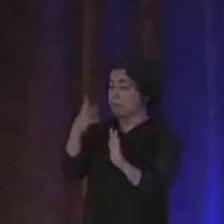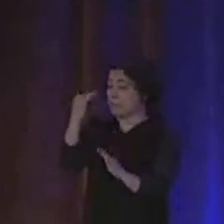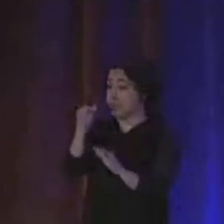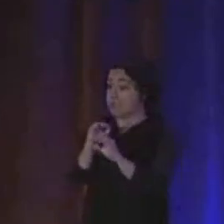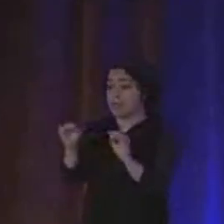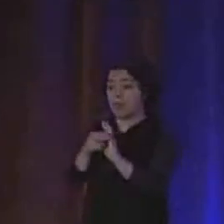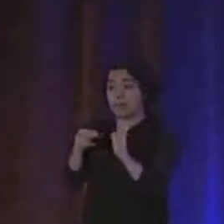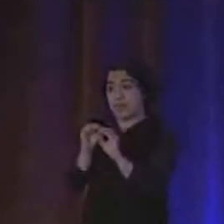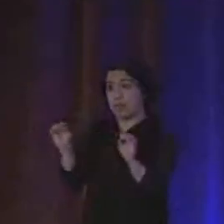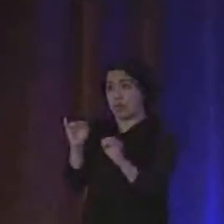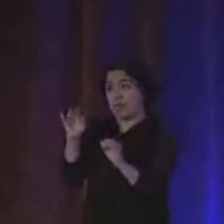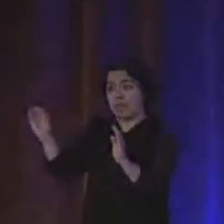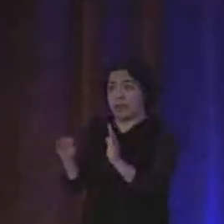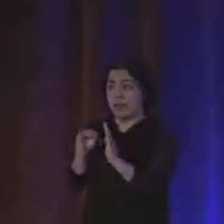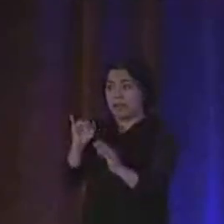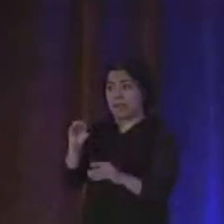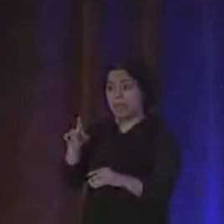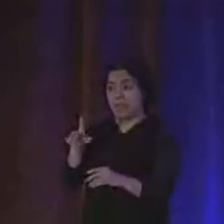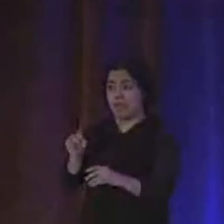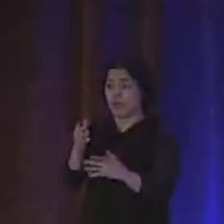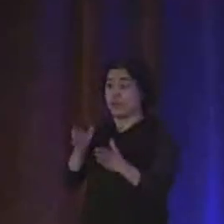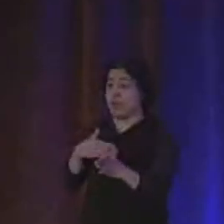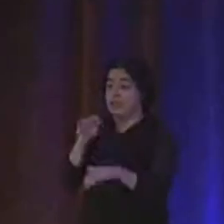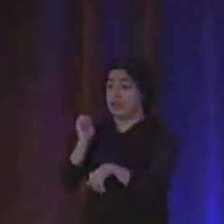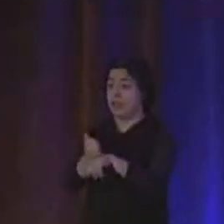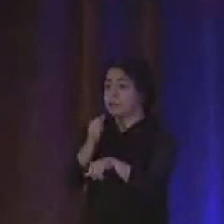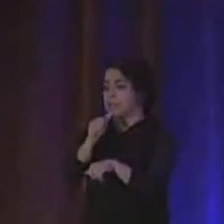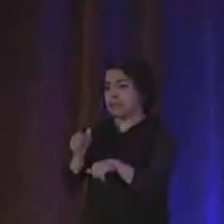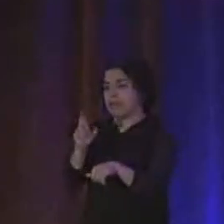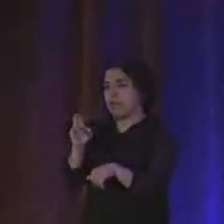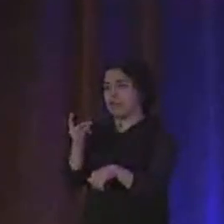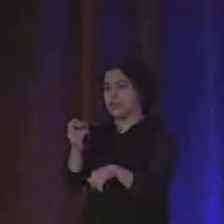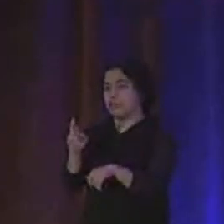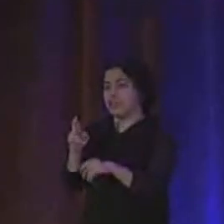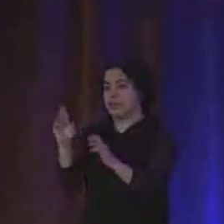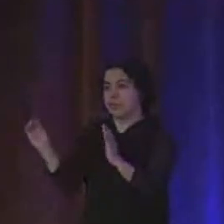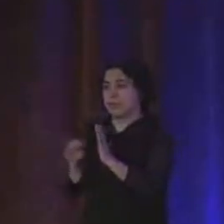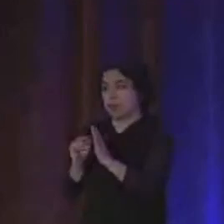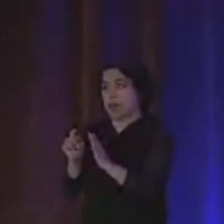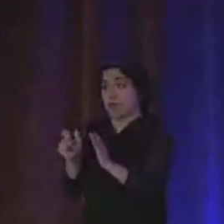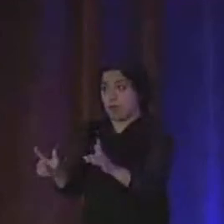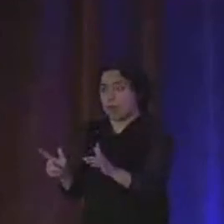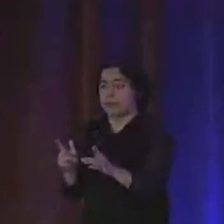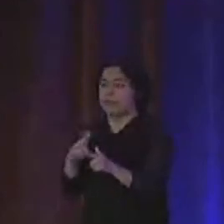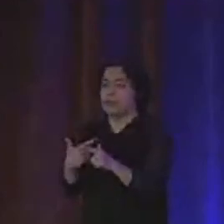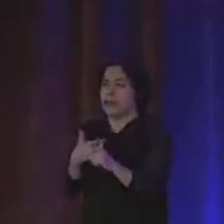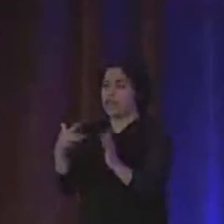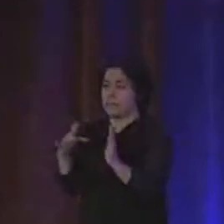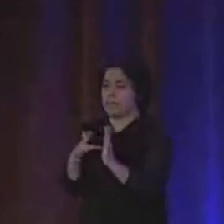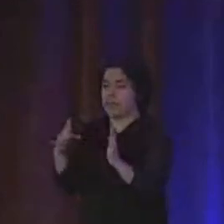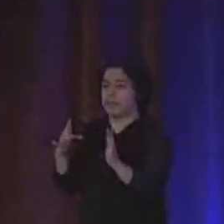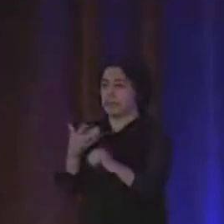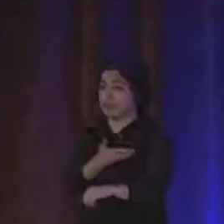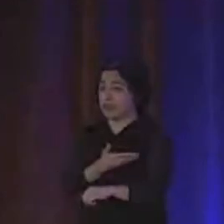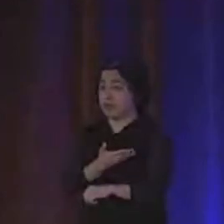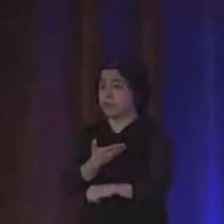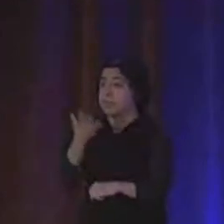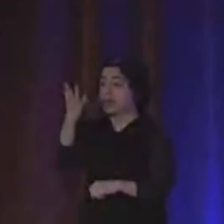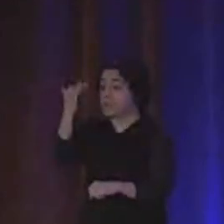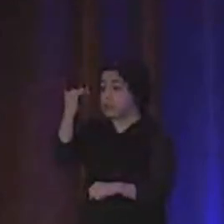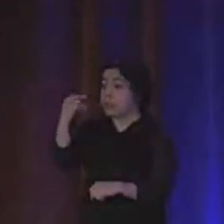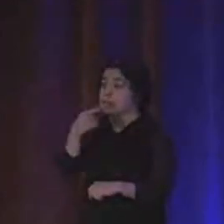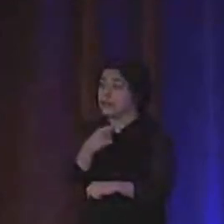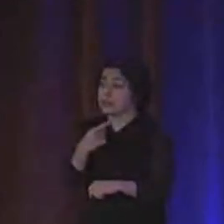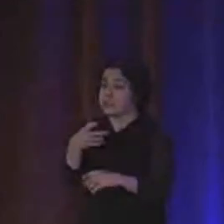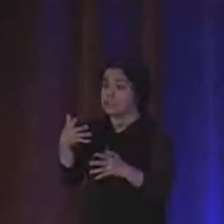label, no input, the way I've set it up, will not render the input at all. And I have a button in there, and because it's